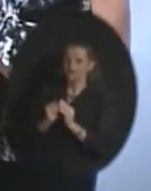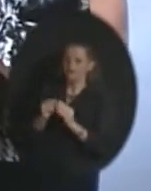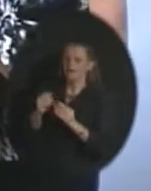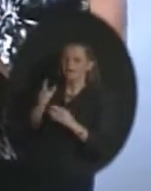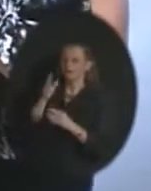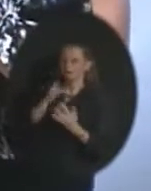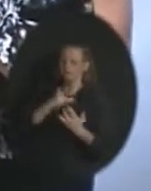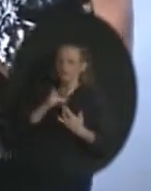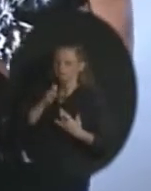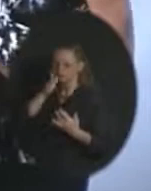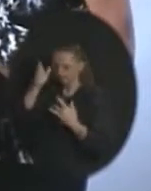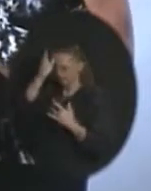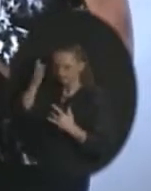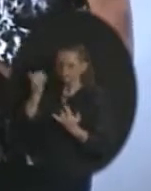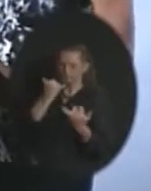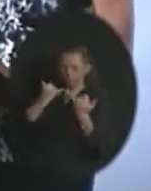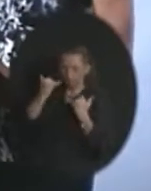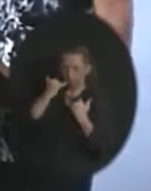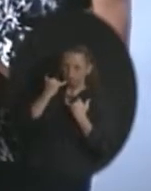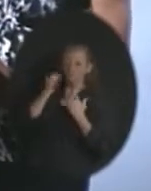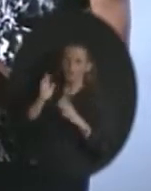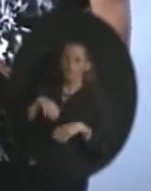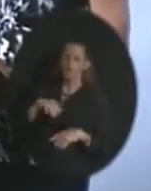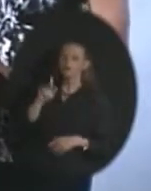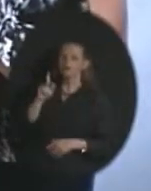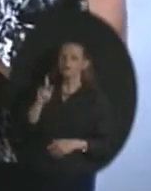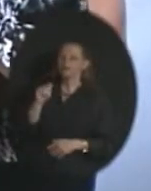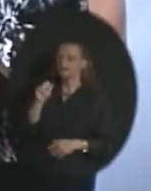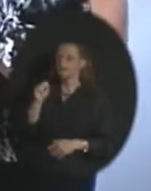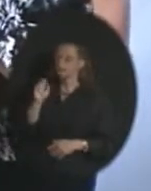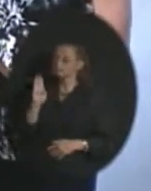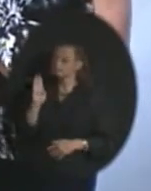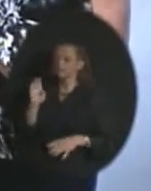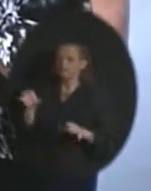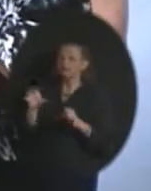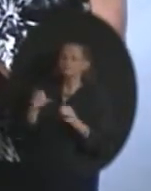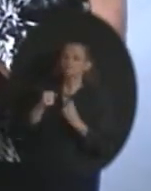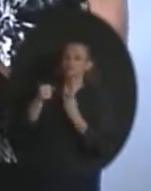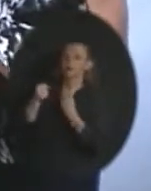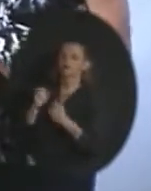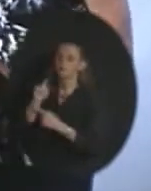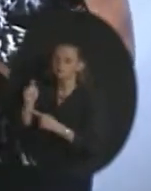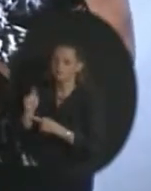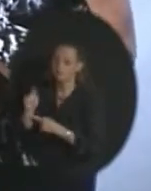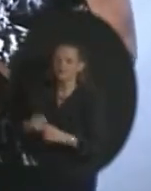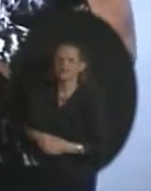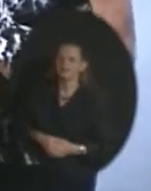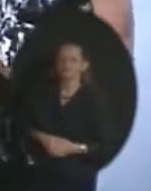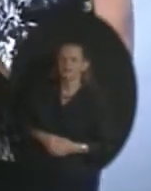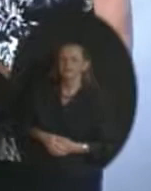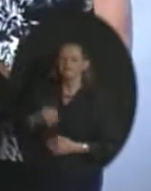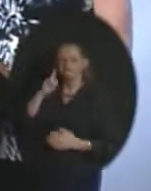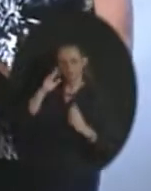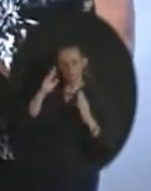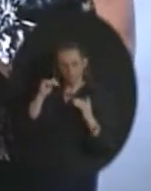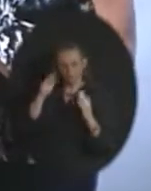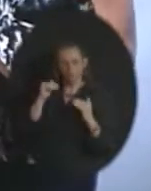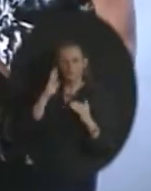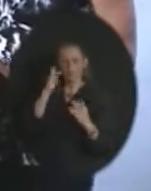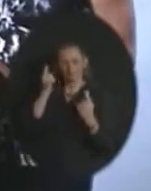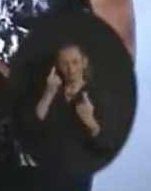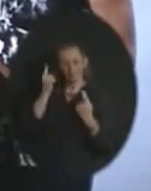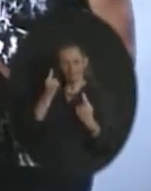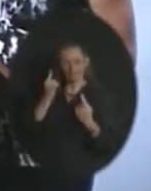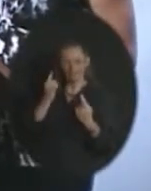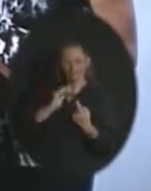parents, or maybe the drives to Topeka for KASB activities. But we hope you'll think of us every once in a while, perhaps